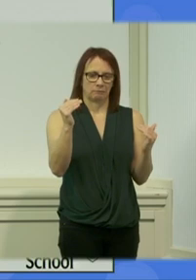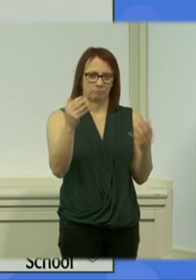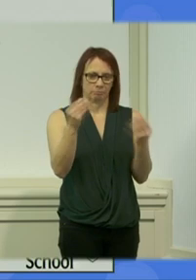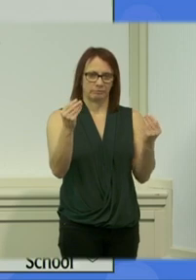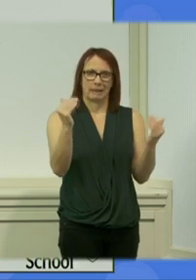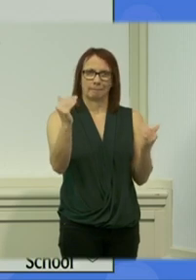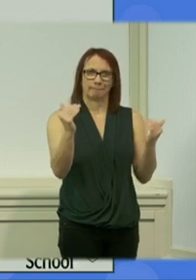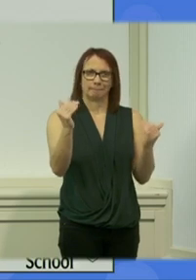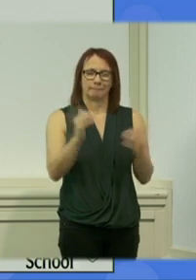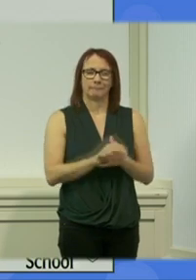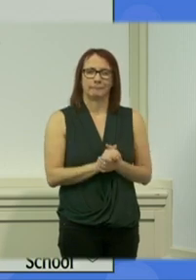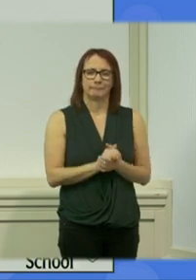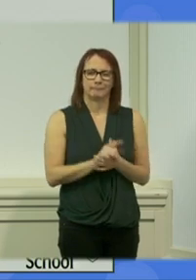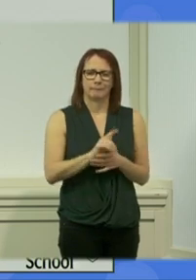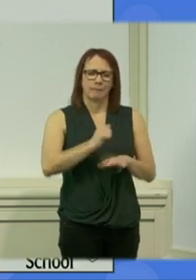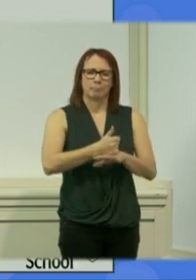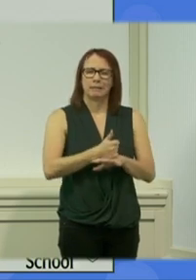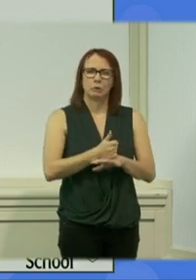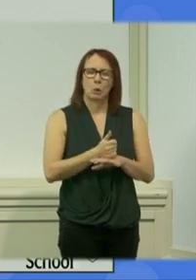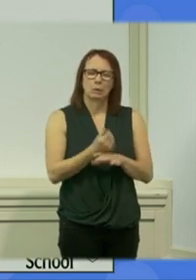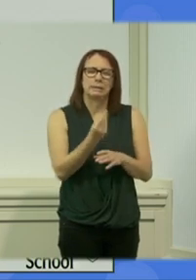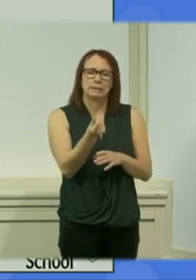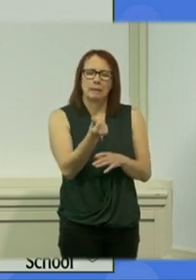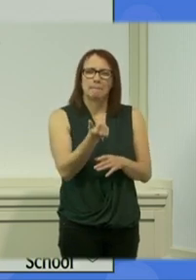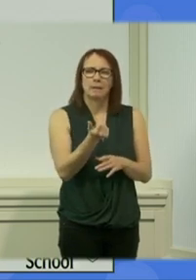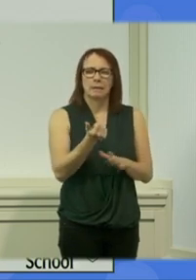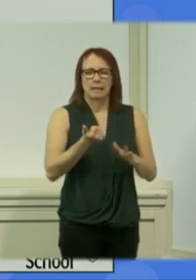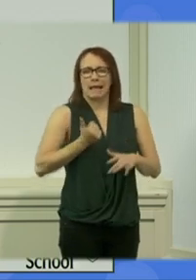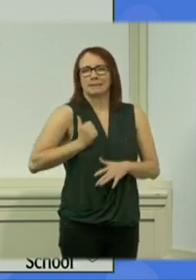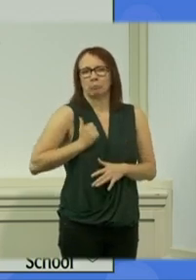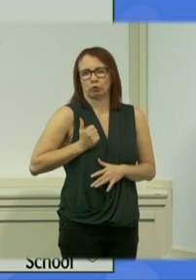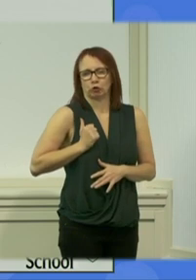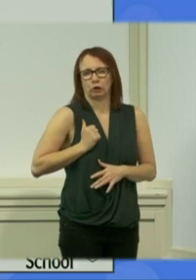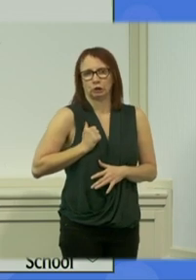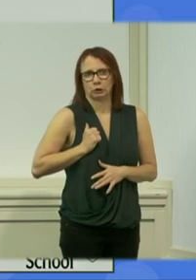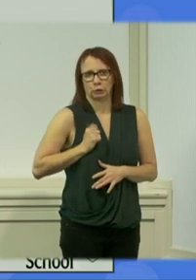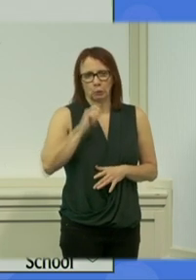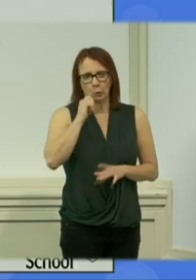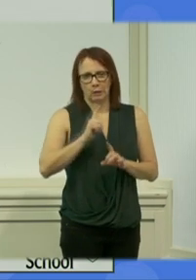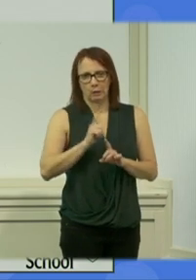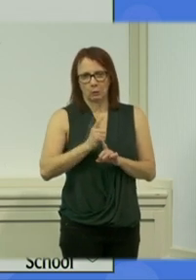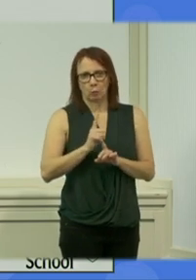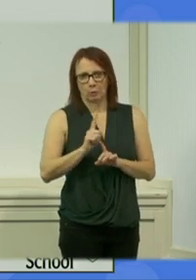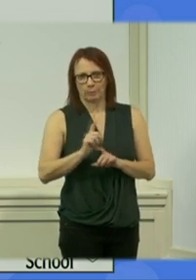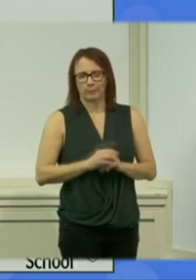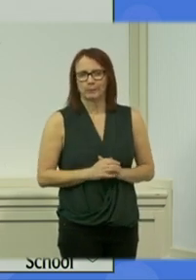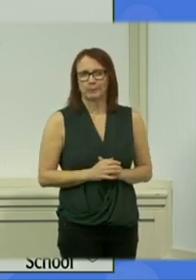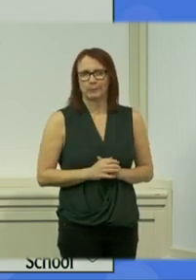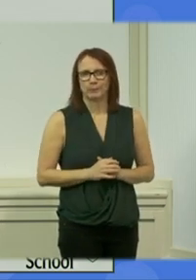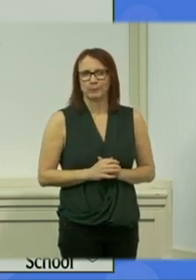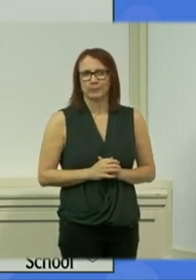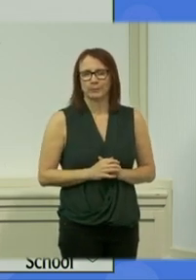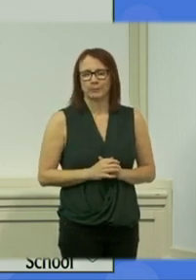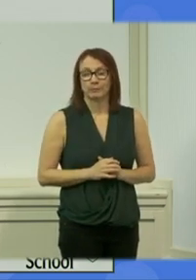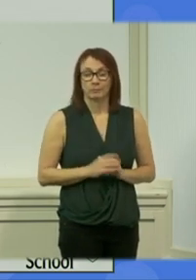we do. That's based on certain assumptions, and I'll go back to those. So